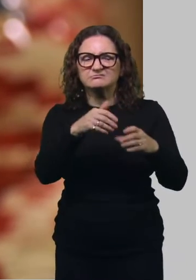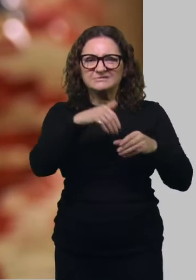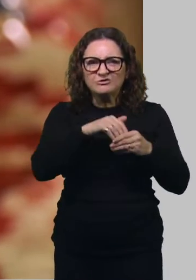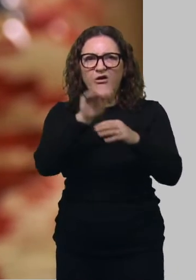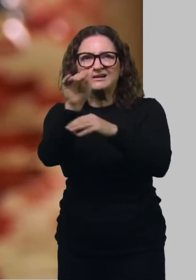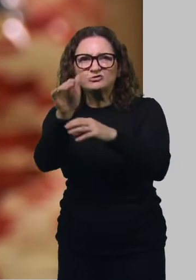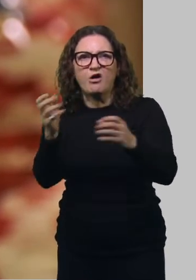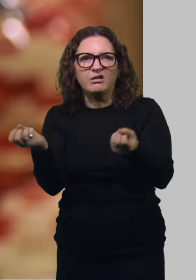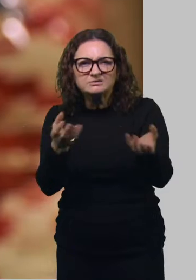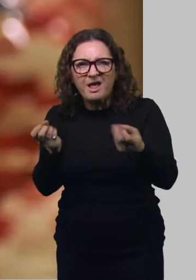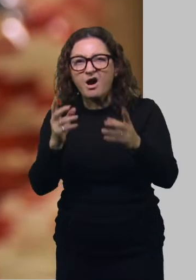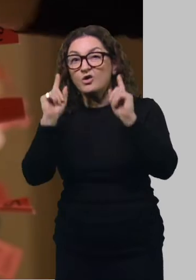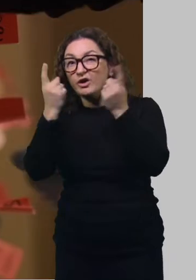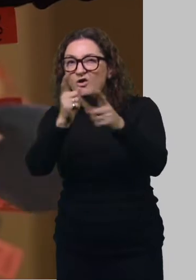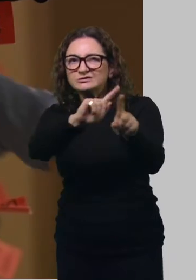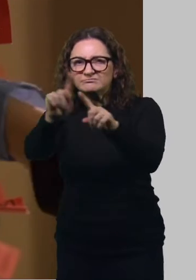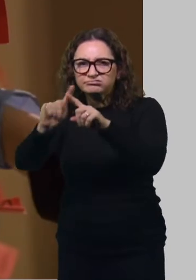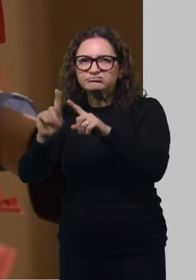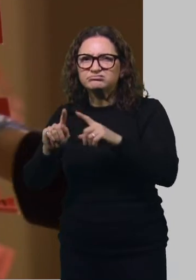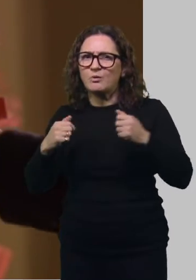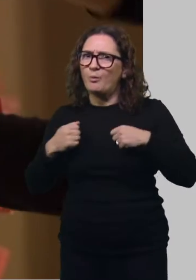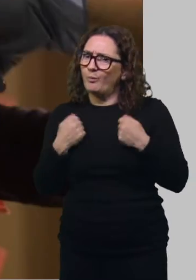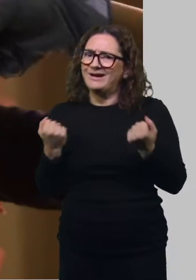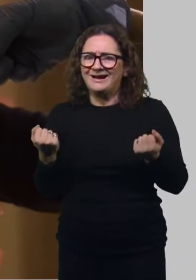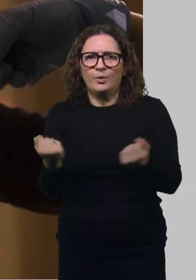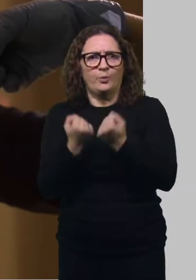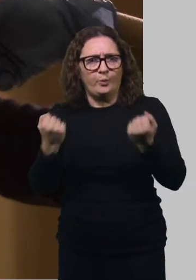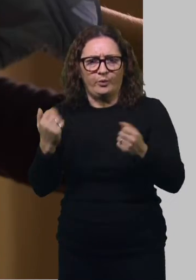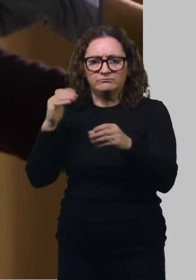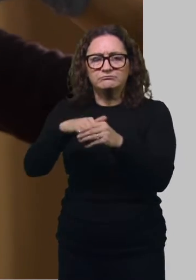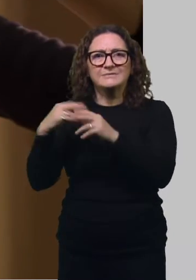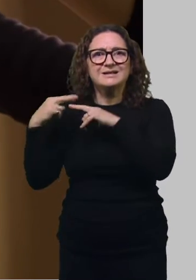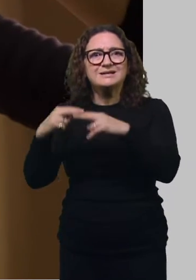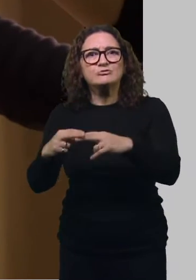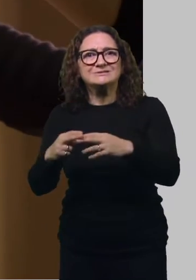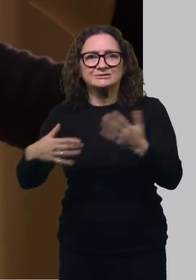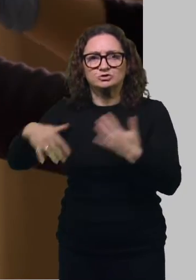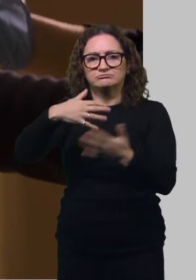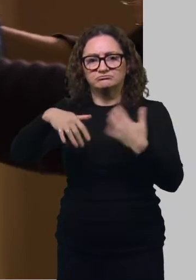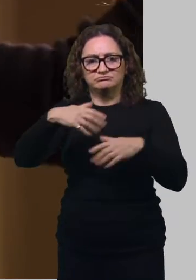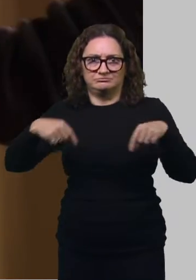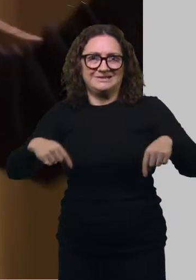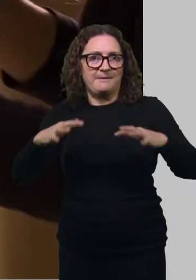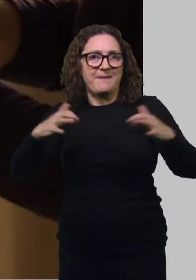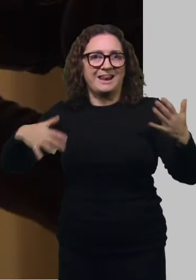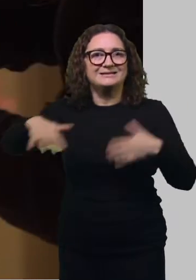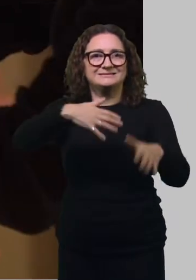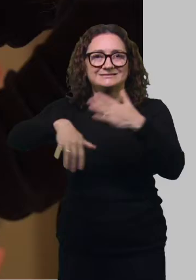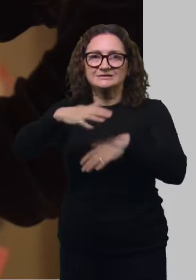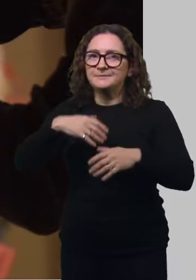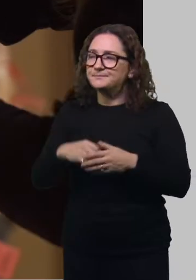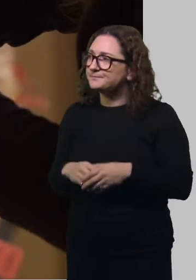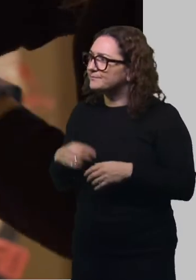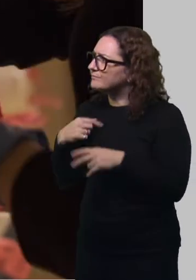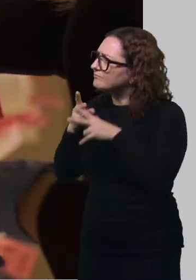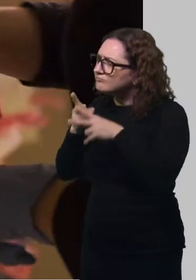universities. Collection Care is an active part of the heritage community within and beyond the palace walls. How do we care